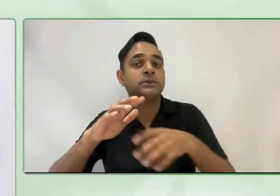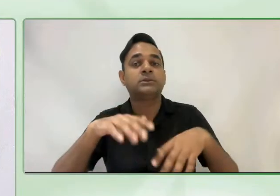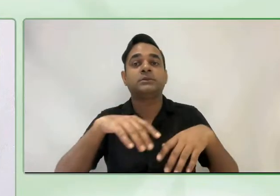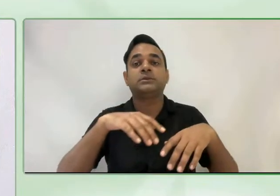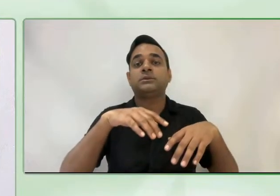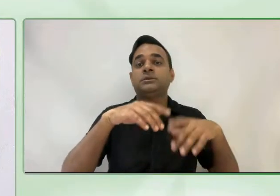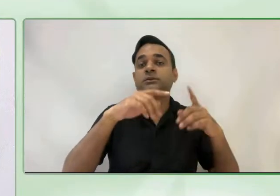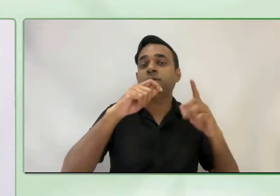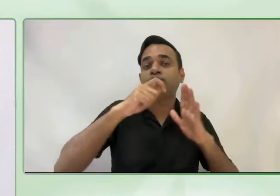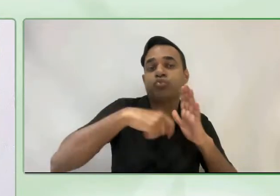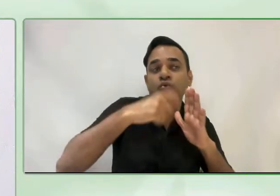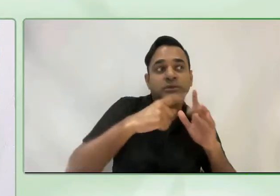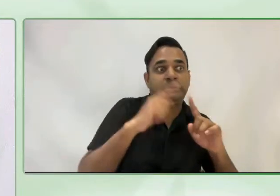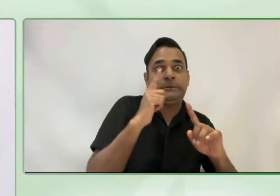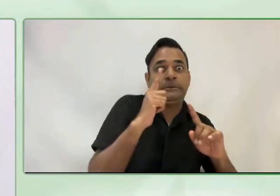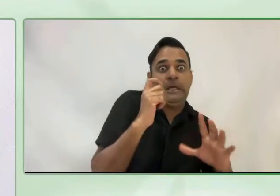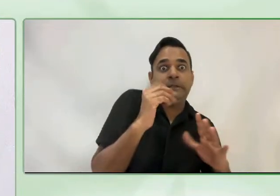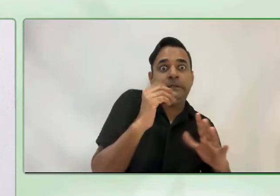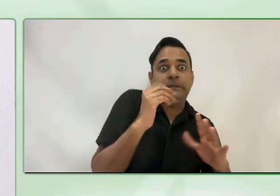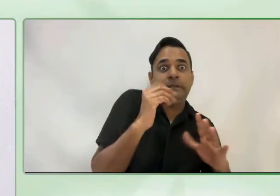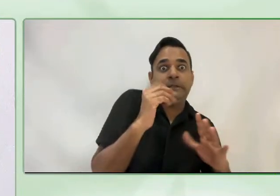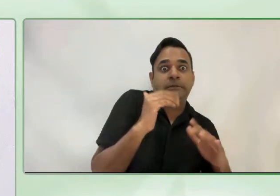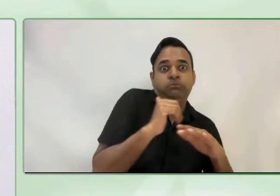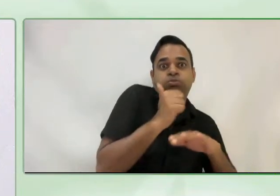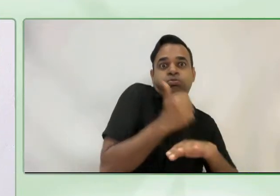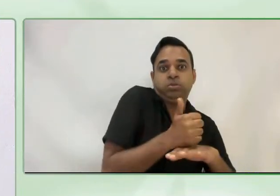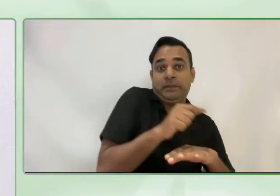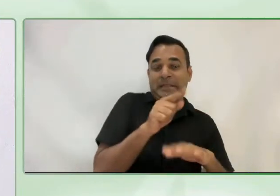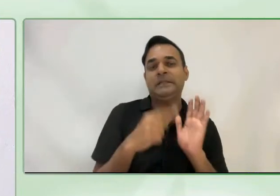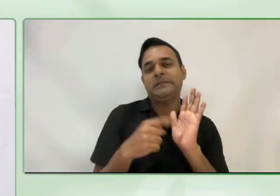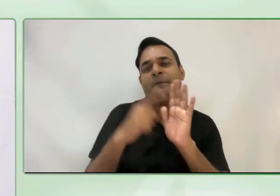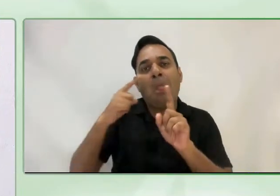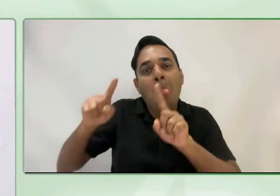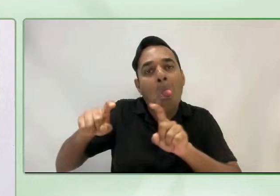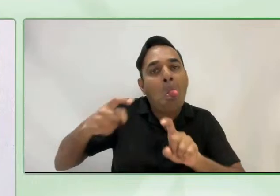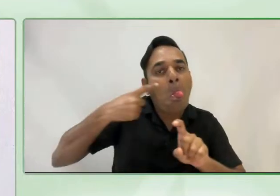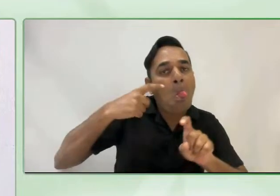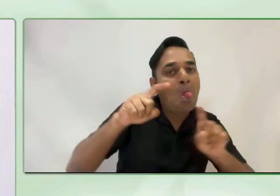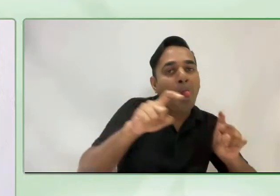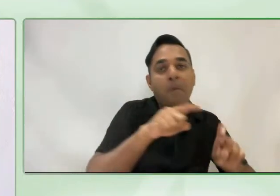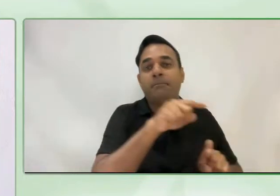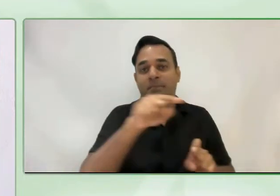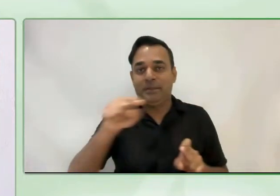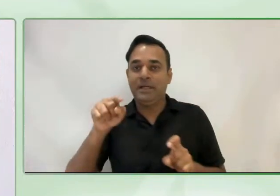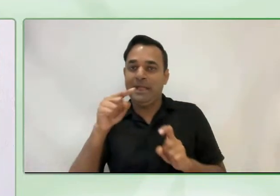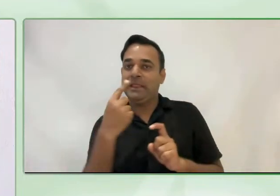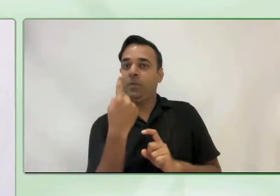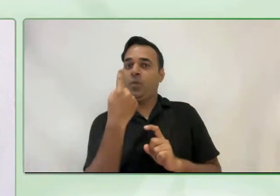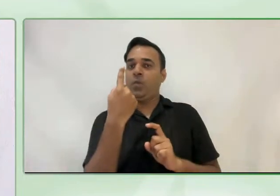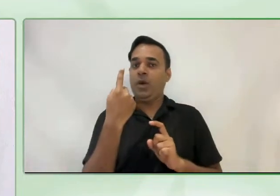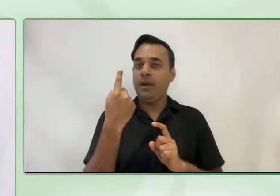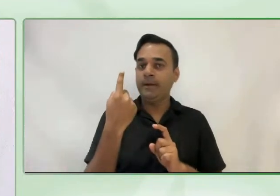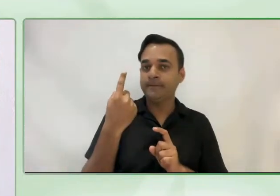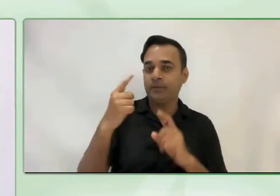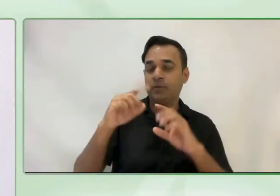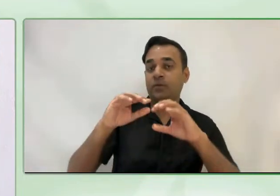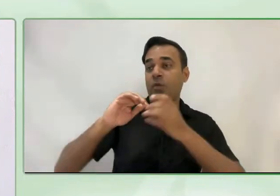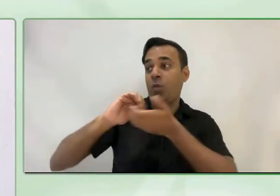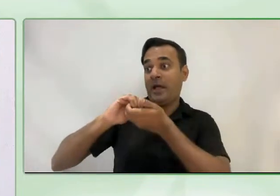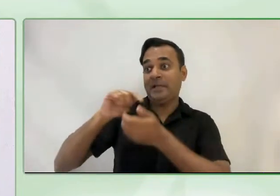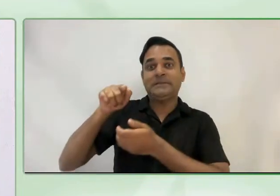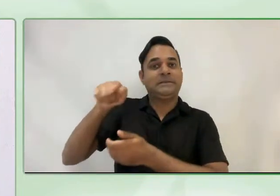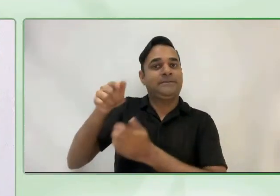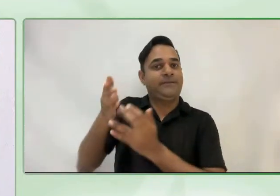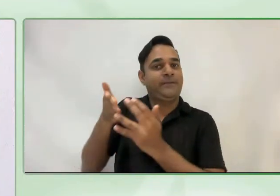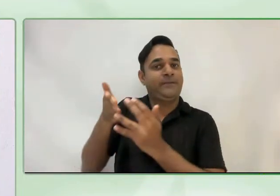the so-called Hilfsgemeinschaft der Blinden und Sehschwachen Österreichs. They also have a kind of incubator, accelerator